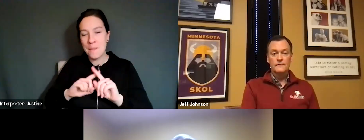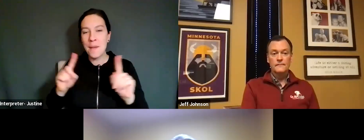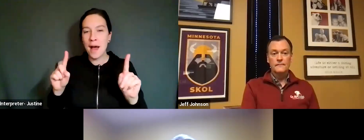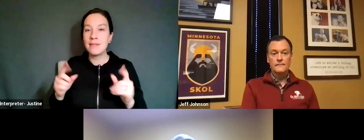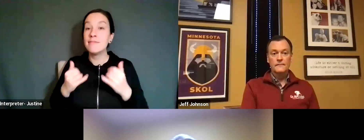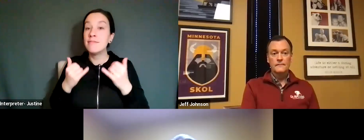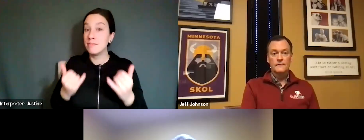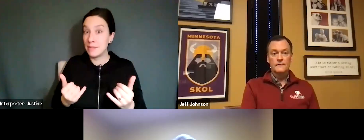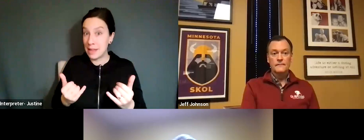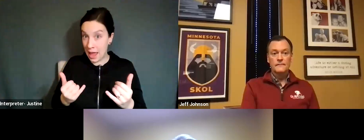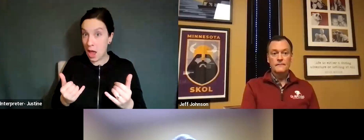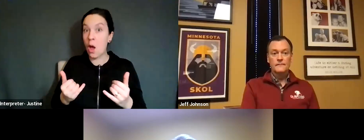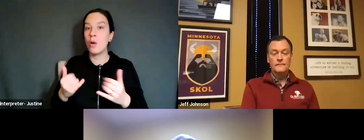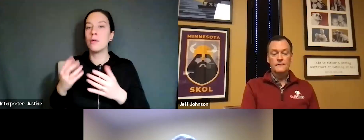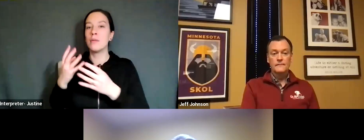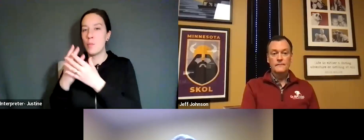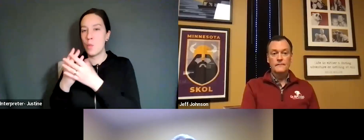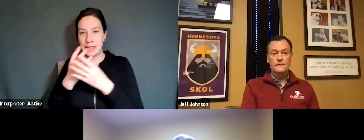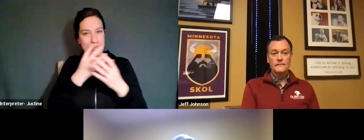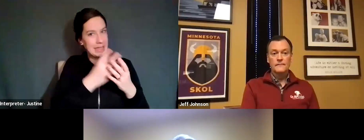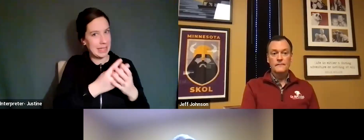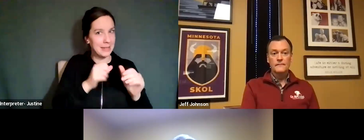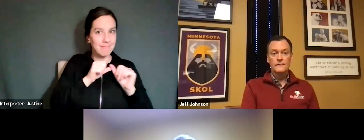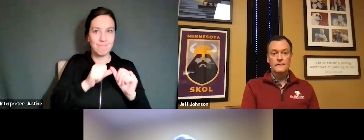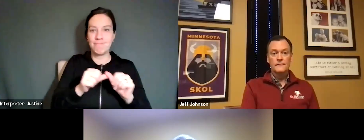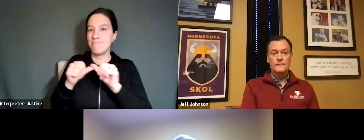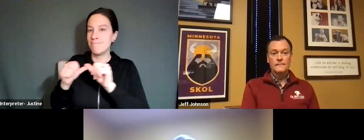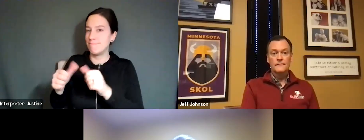weaning prisons back up and running, which is great.